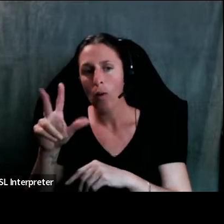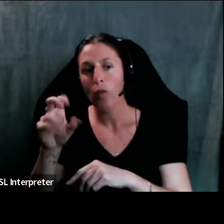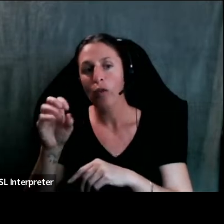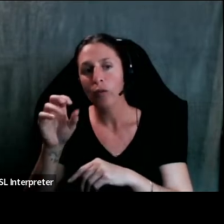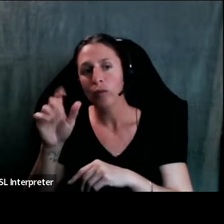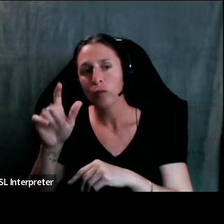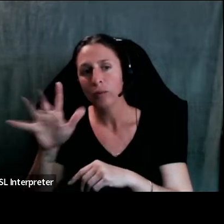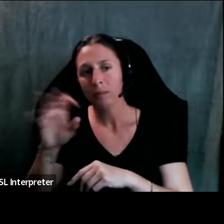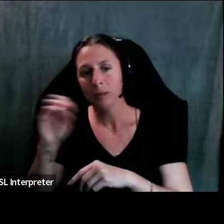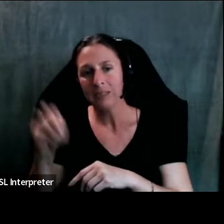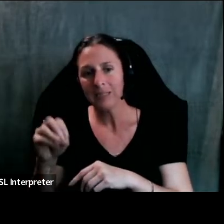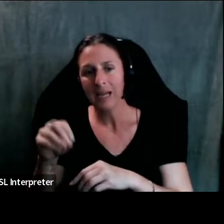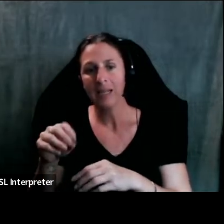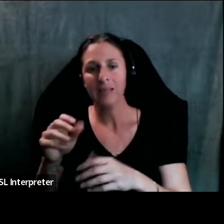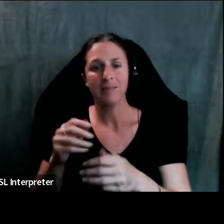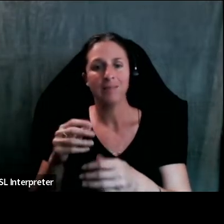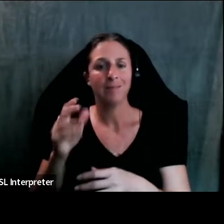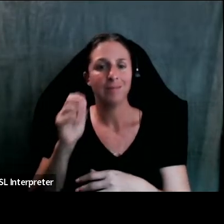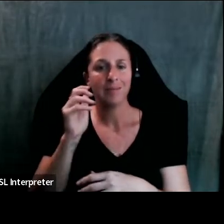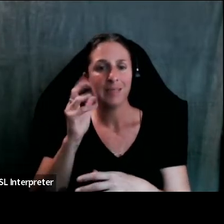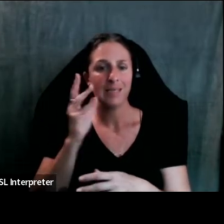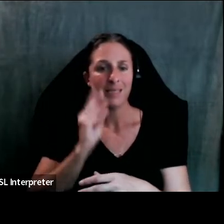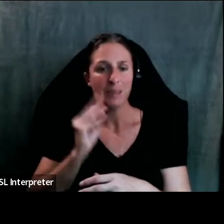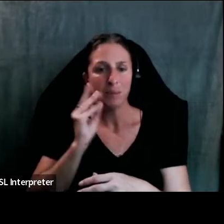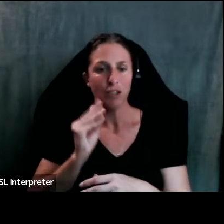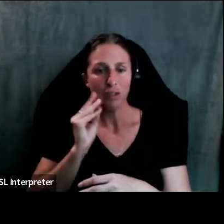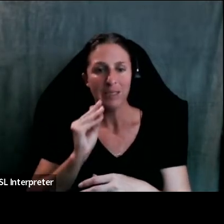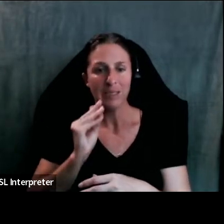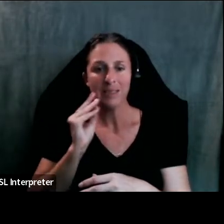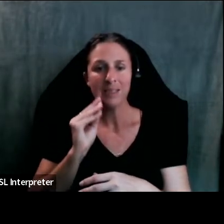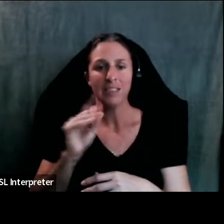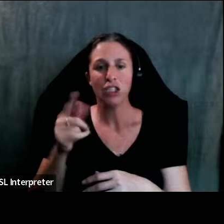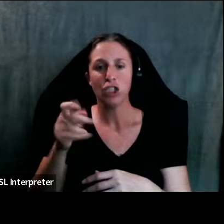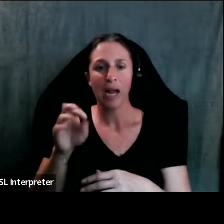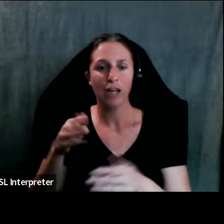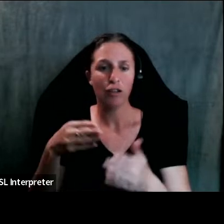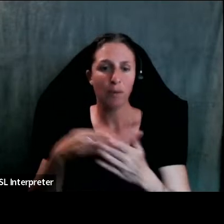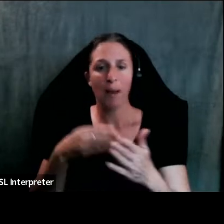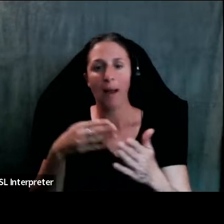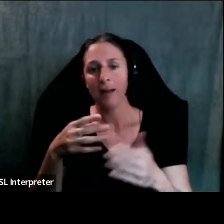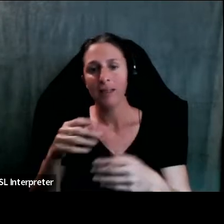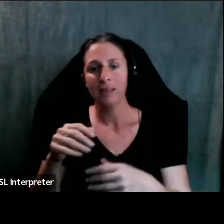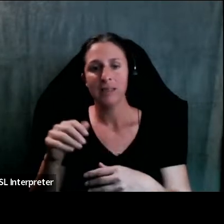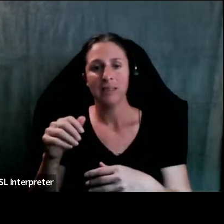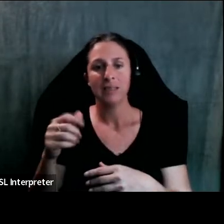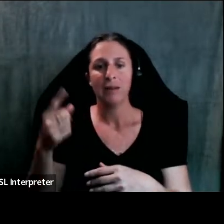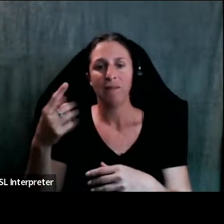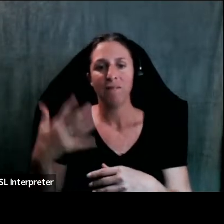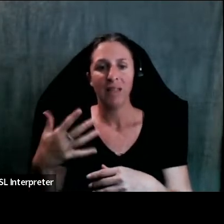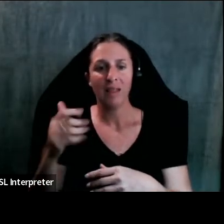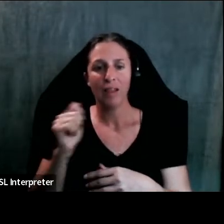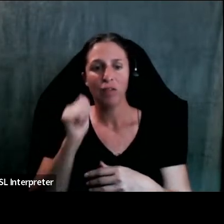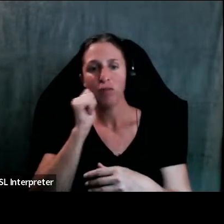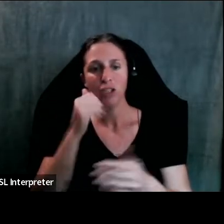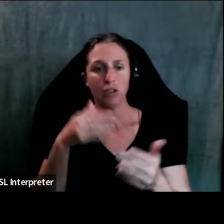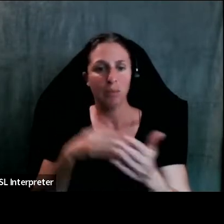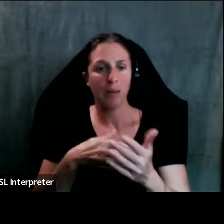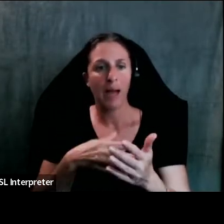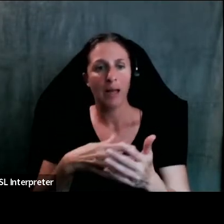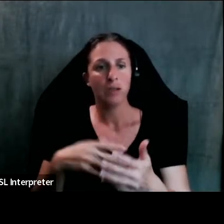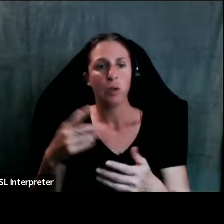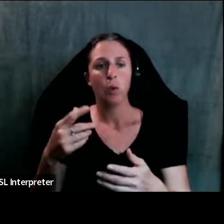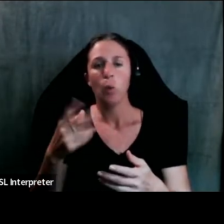do we have any sense of like what those interactions are? What does that look